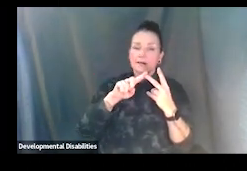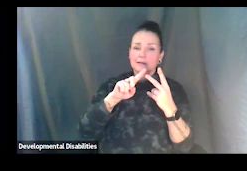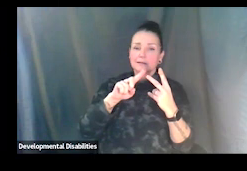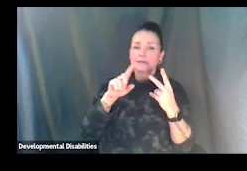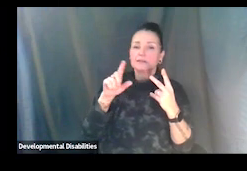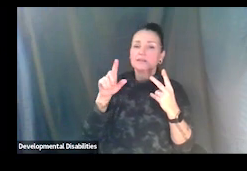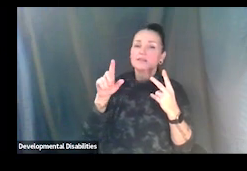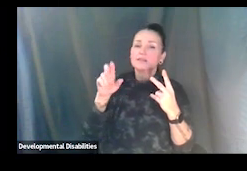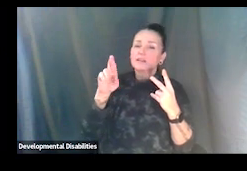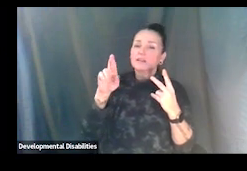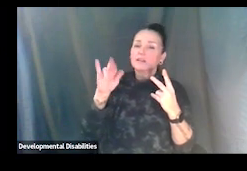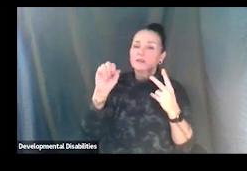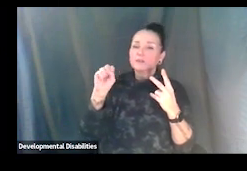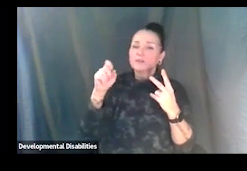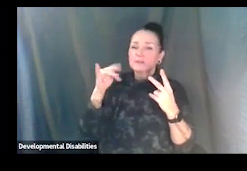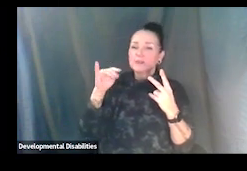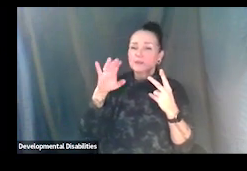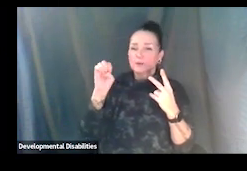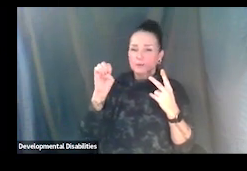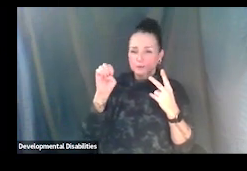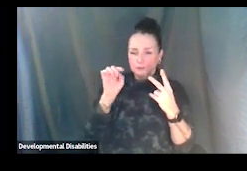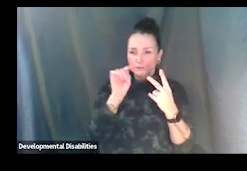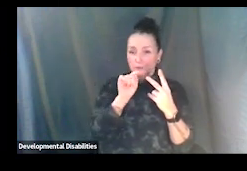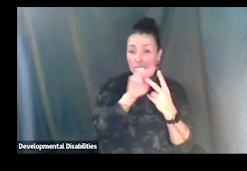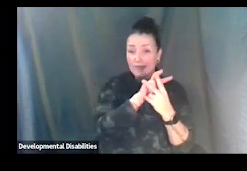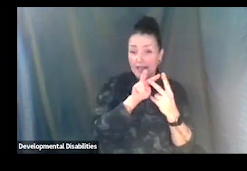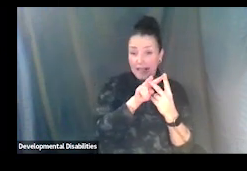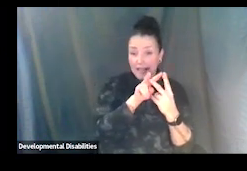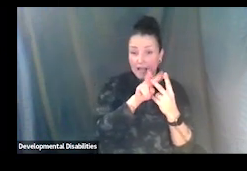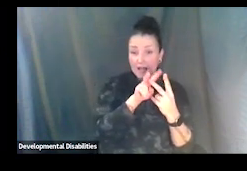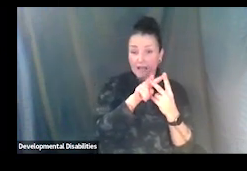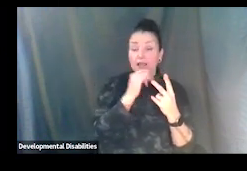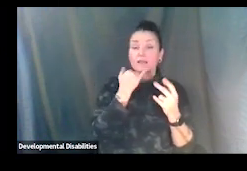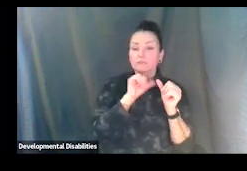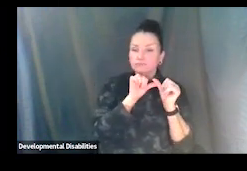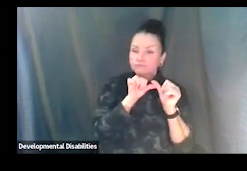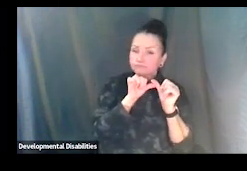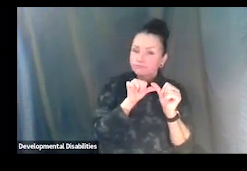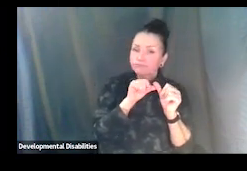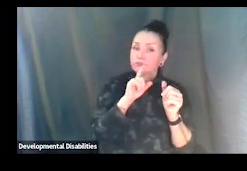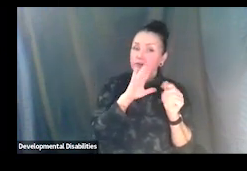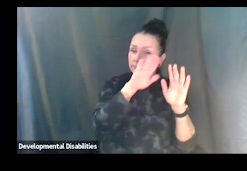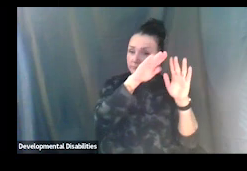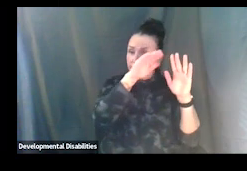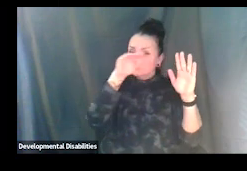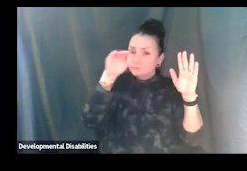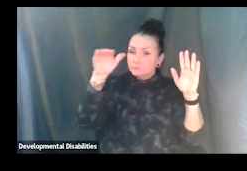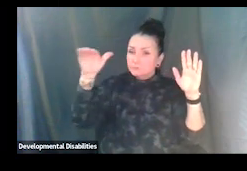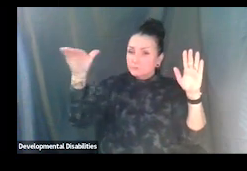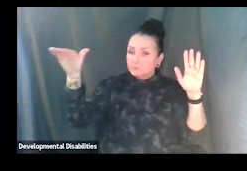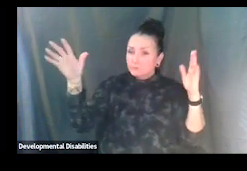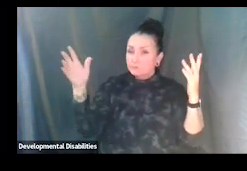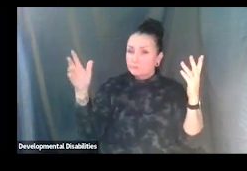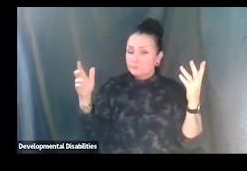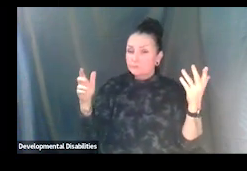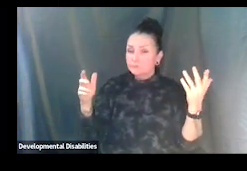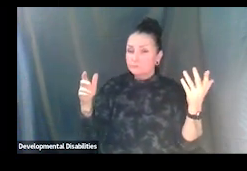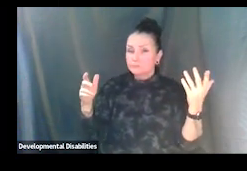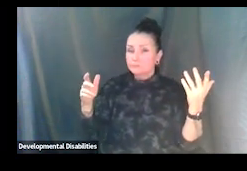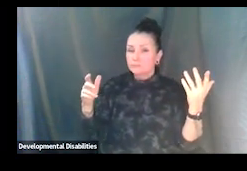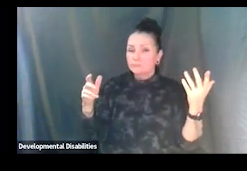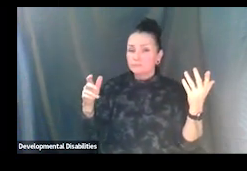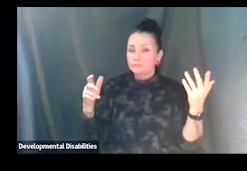weeks, that in general, those people maintained their improvement. So it didn't wear off over time. Generally, that they didn't show a lot more